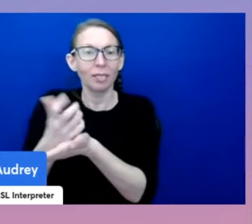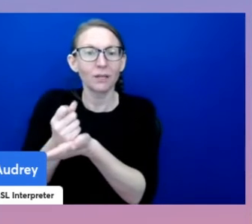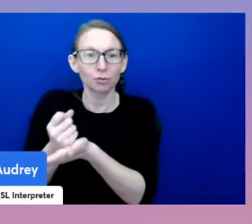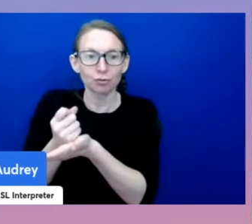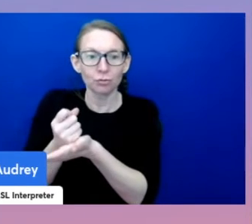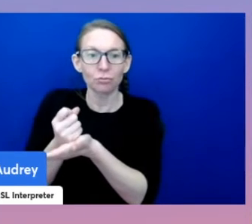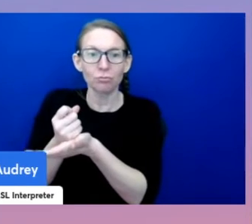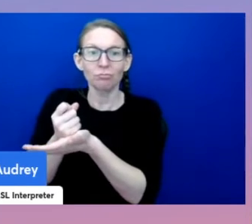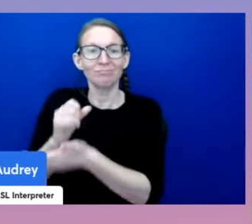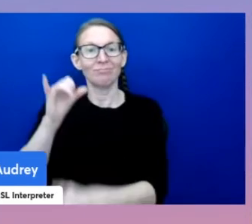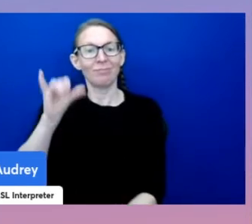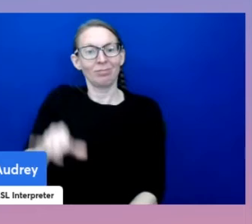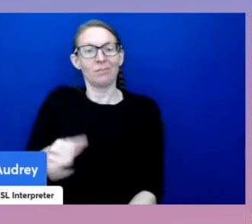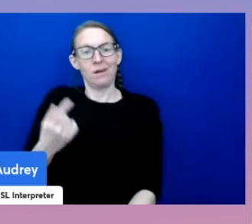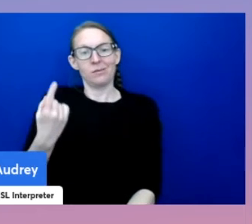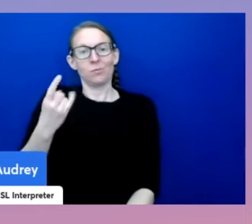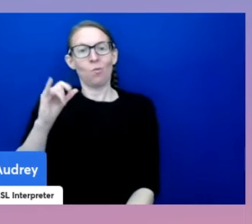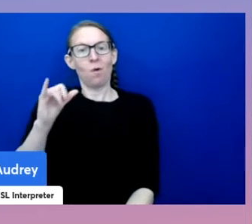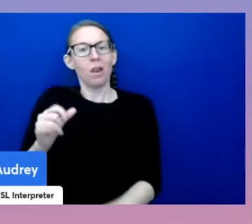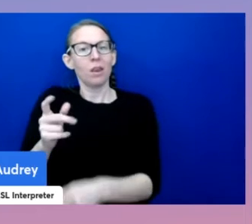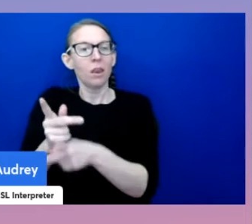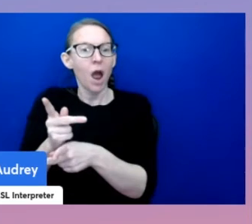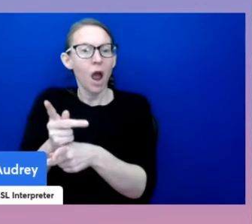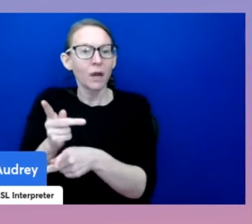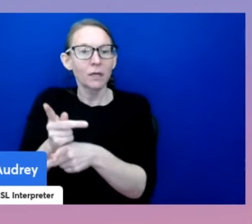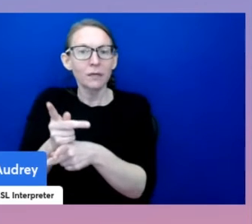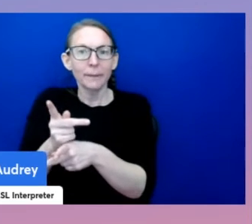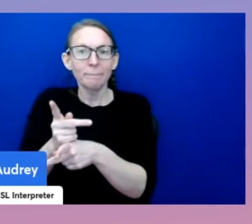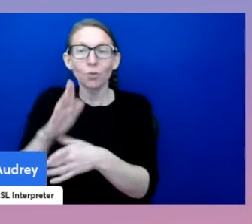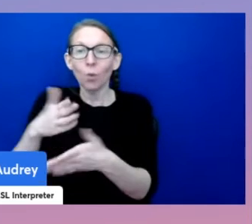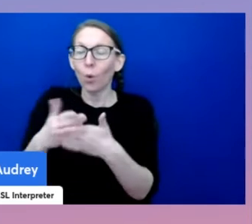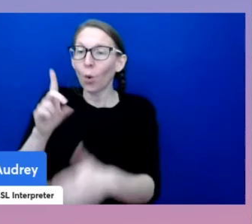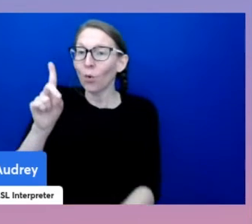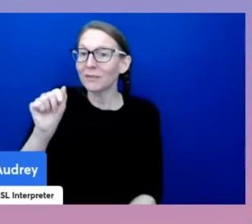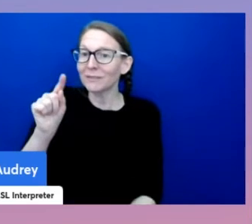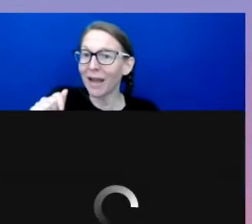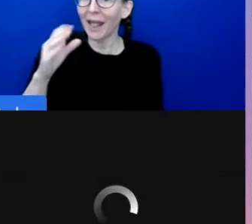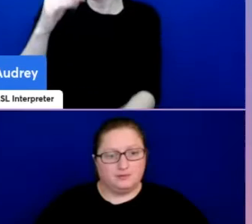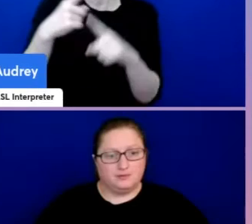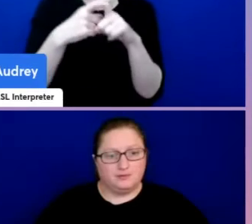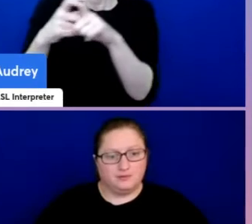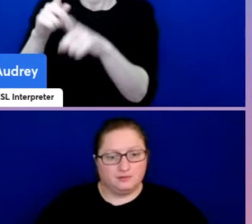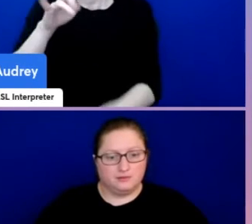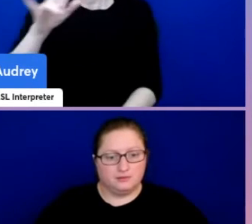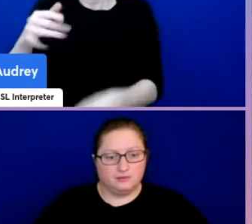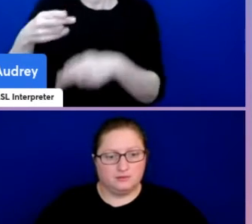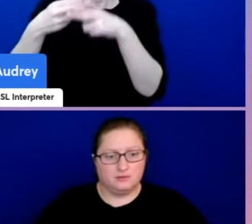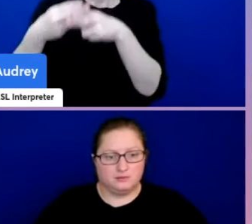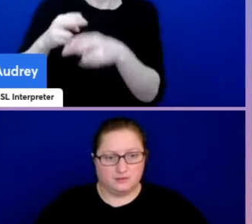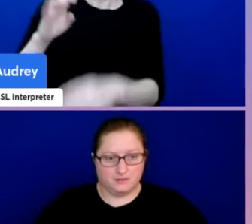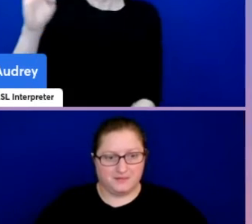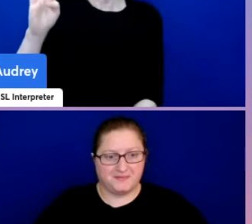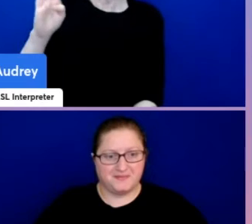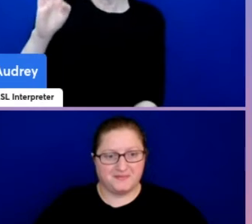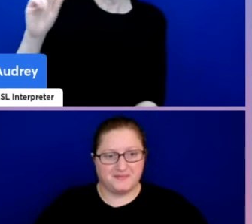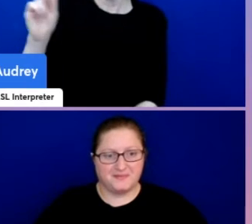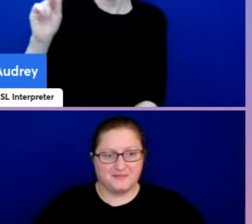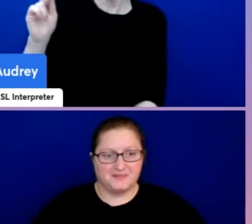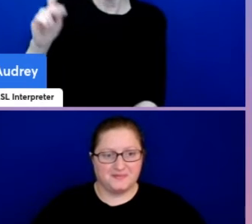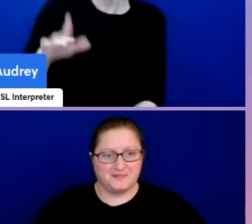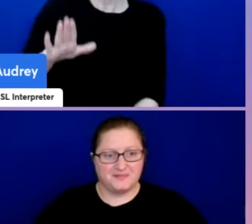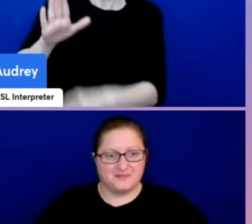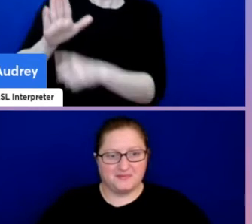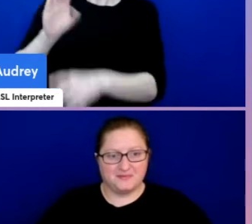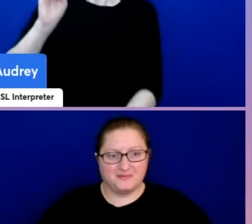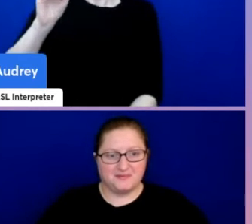that keep the data encryption key is called DEK. So master key